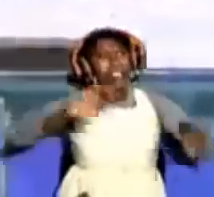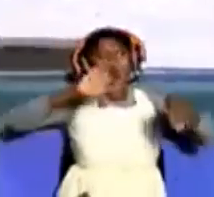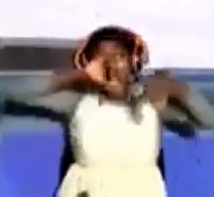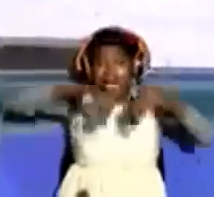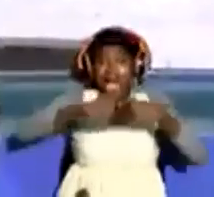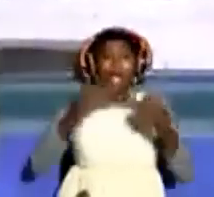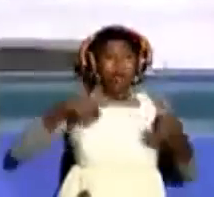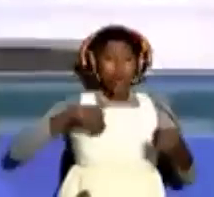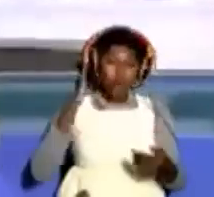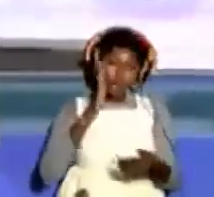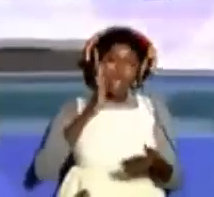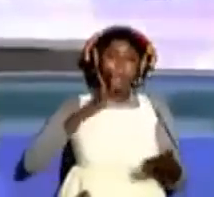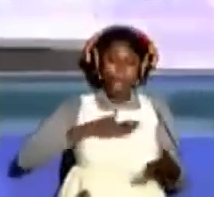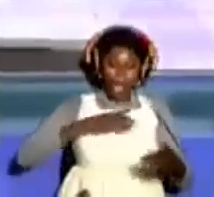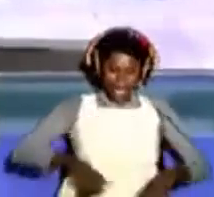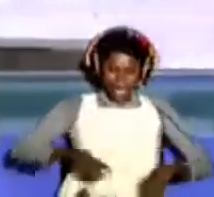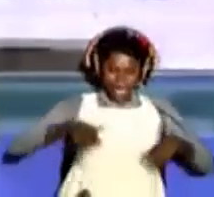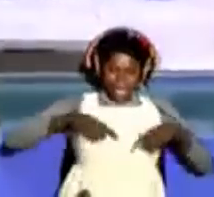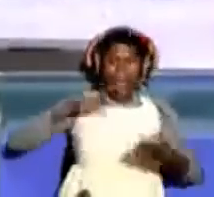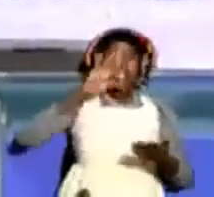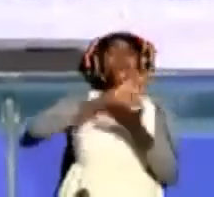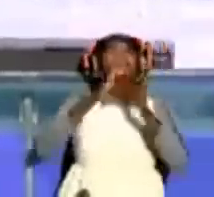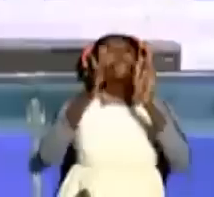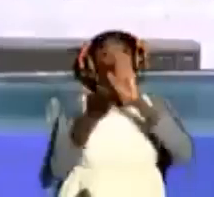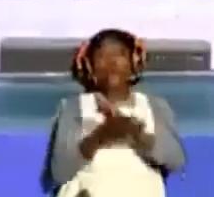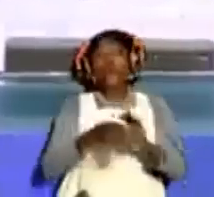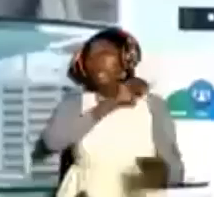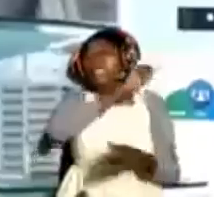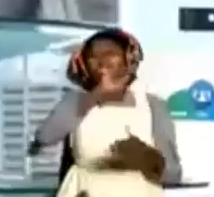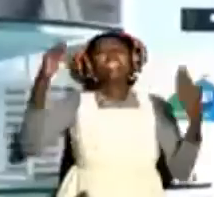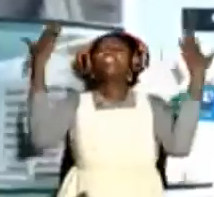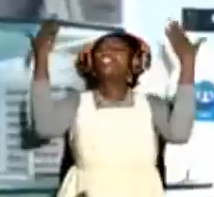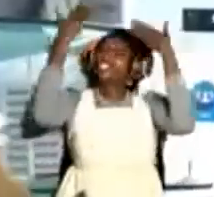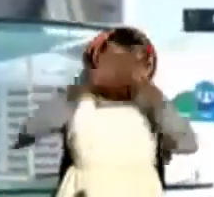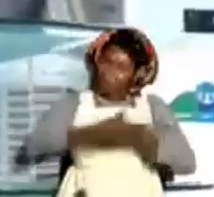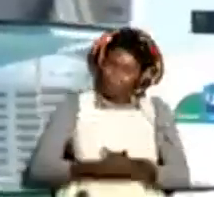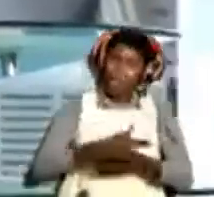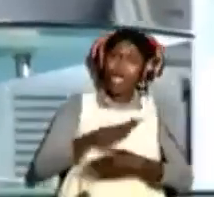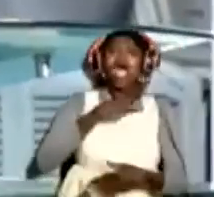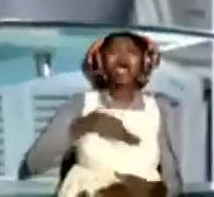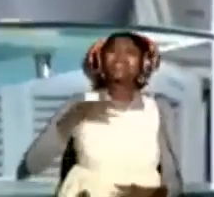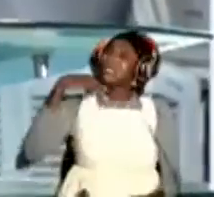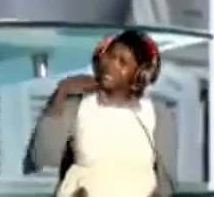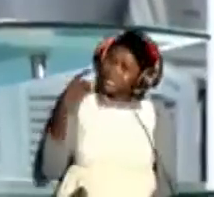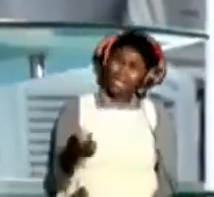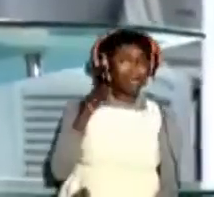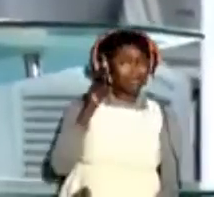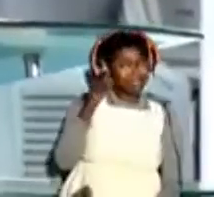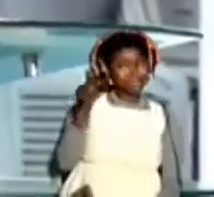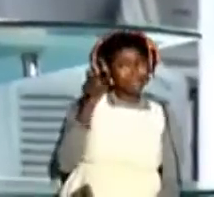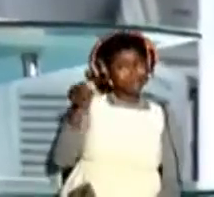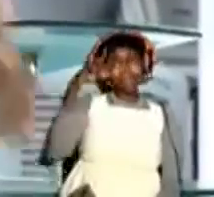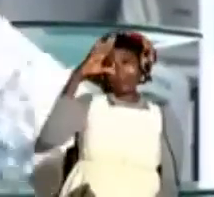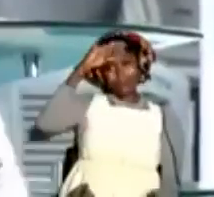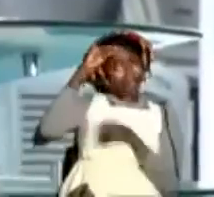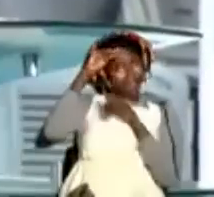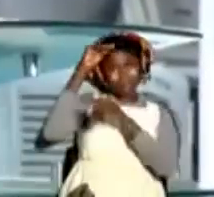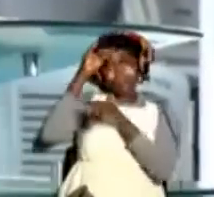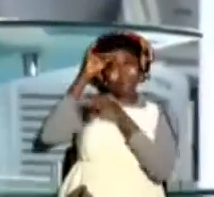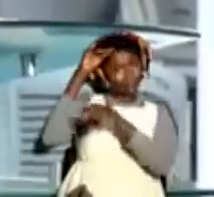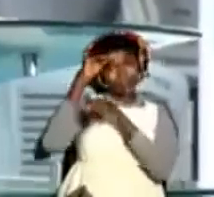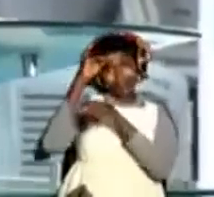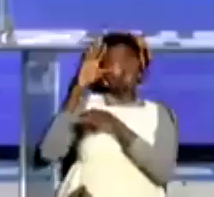How will my life become a mere shadow? And they say, this man, even this man, even this